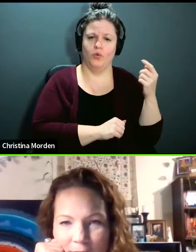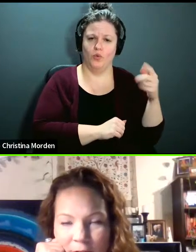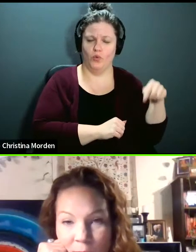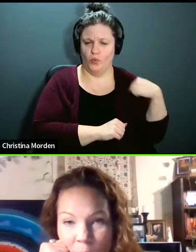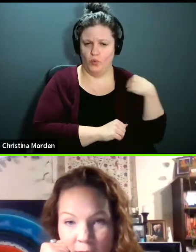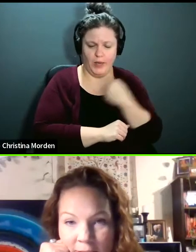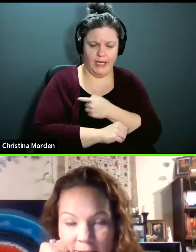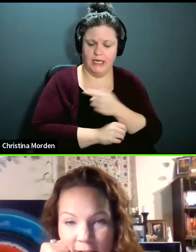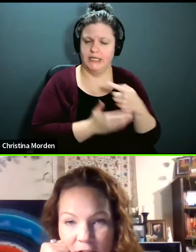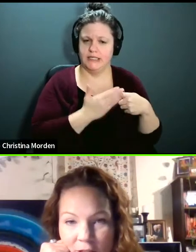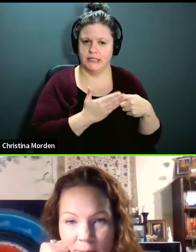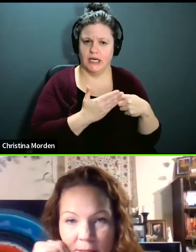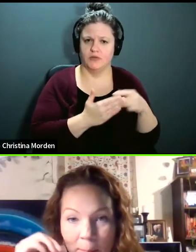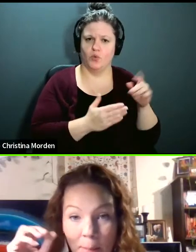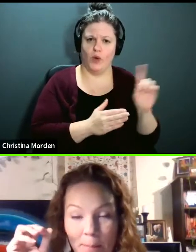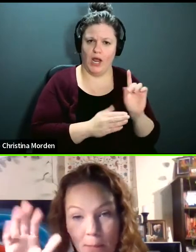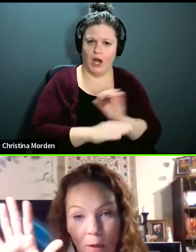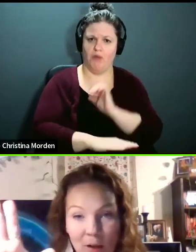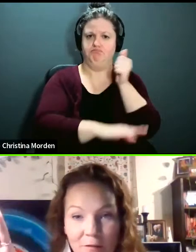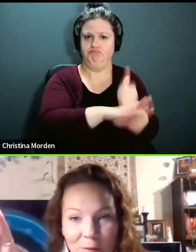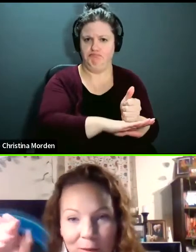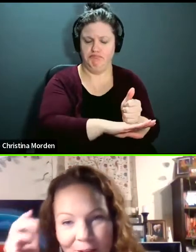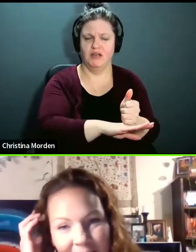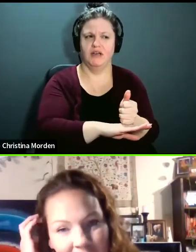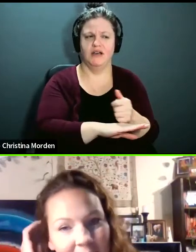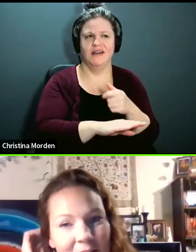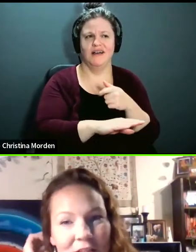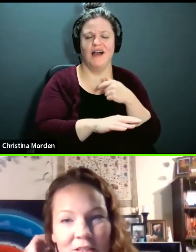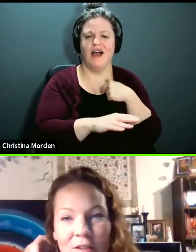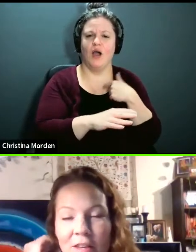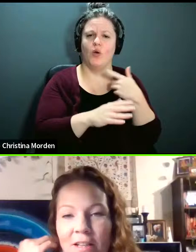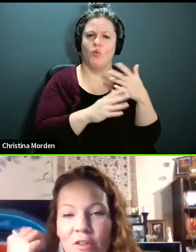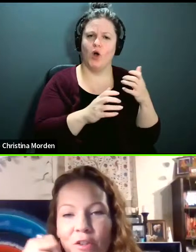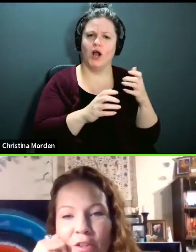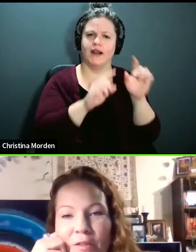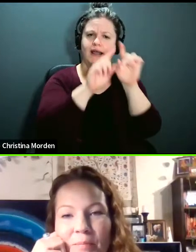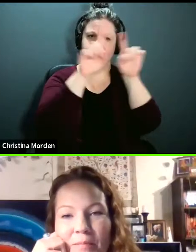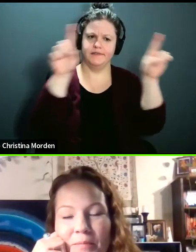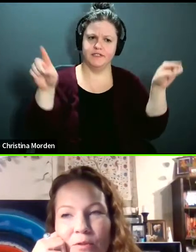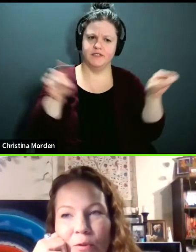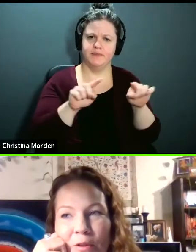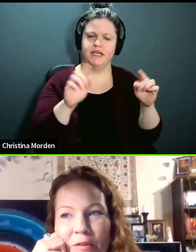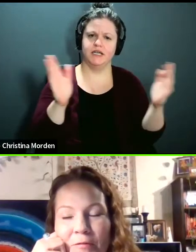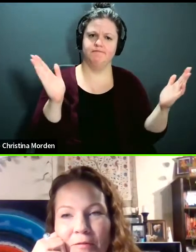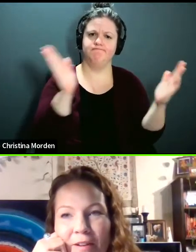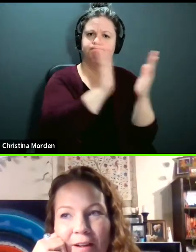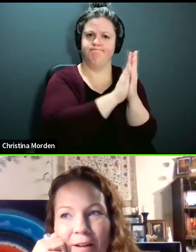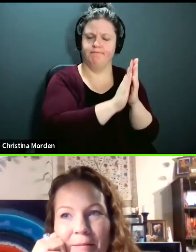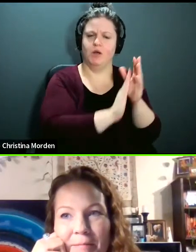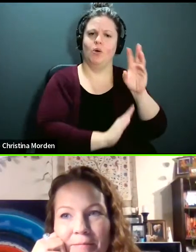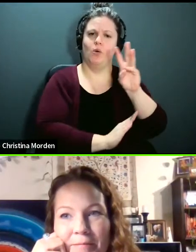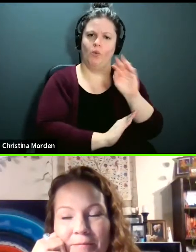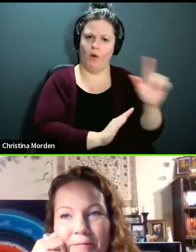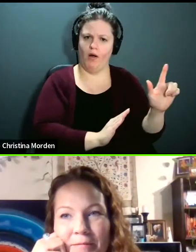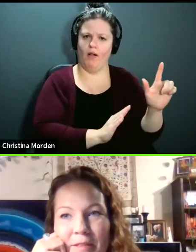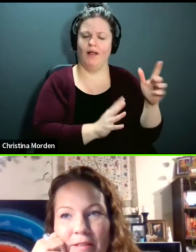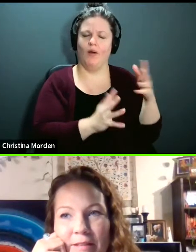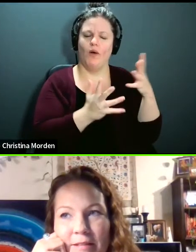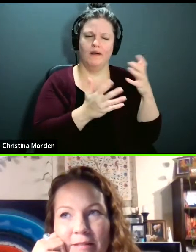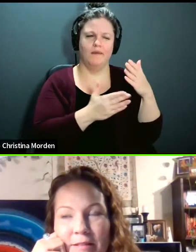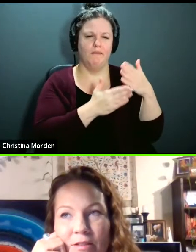um I really wanted it to actually be a part of the wall just so that it could sort of